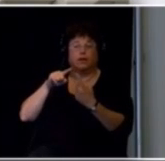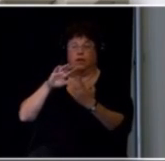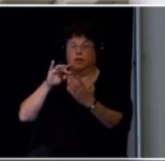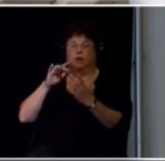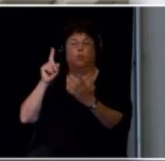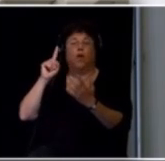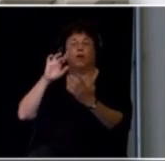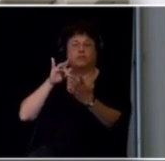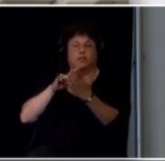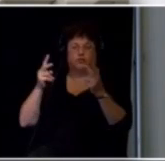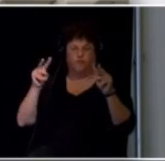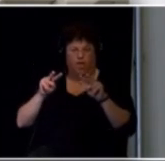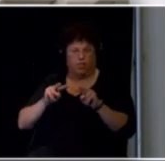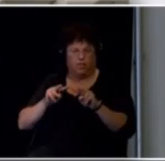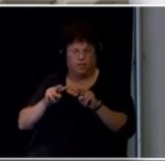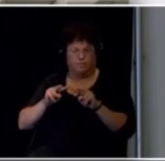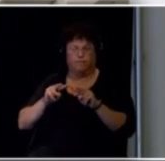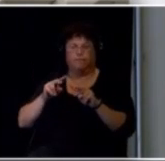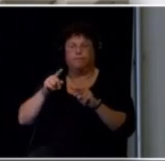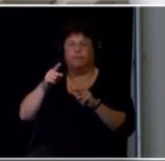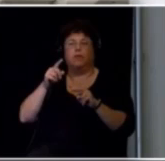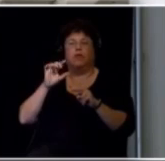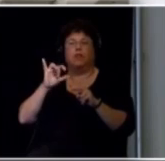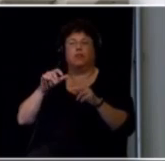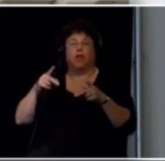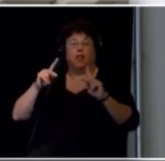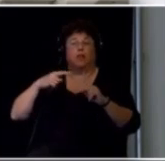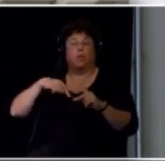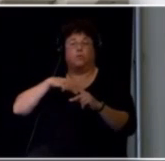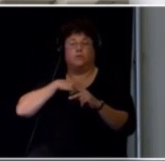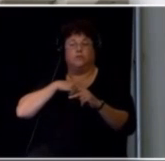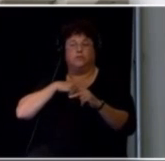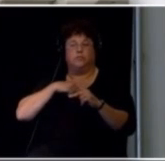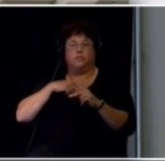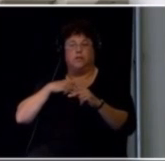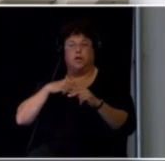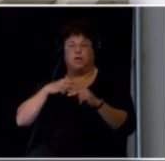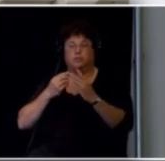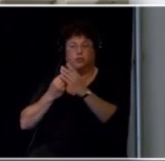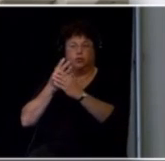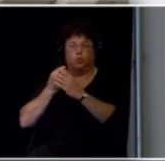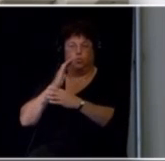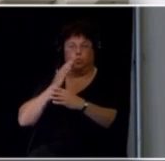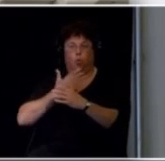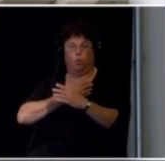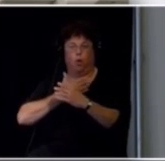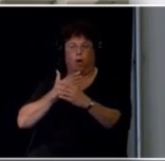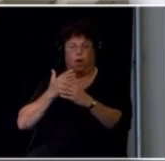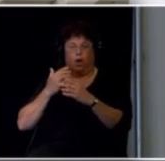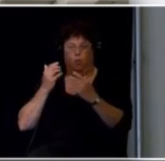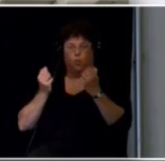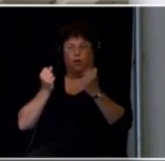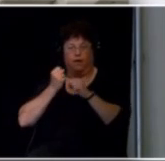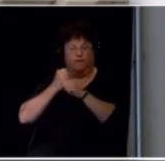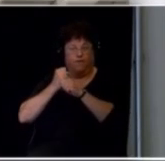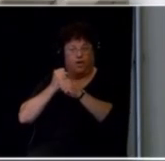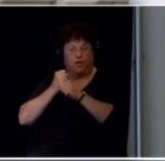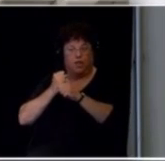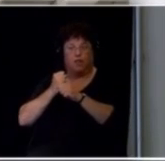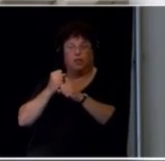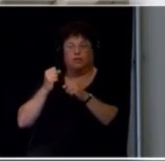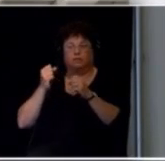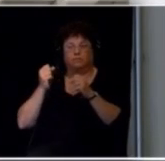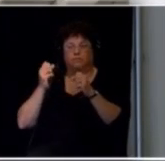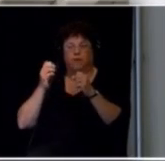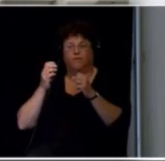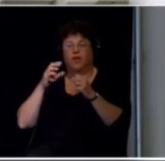Central Valley. So that allows us to expand our vehicle capacity in Fremont and allocate